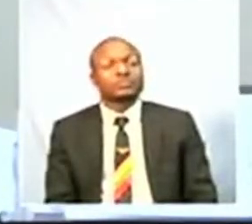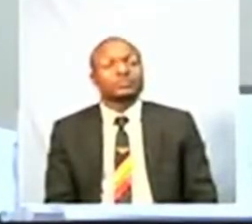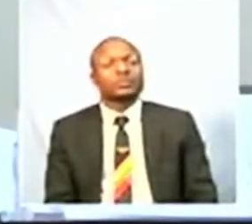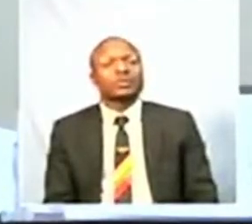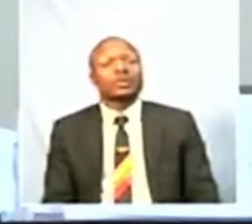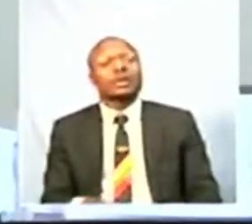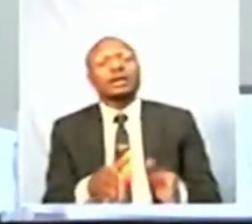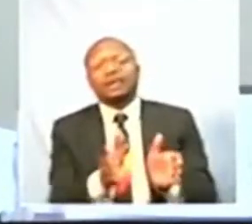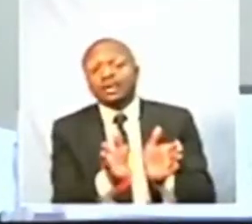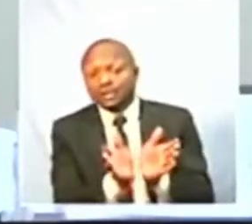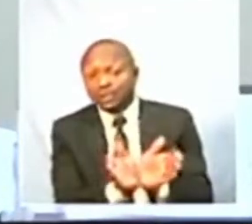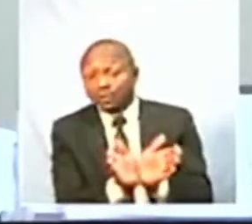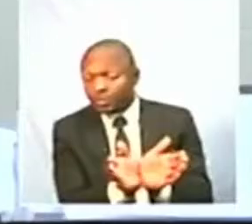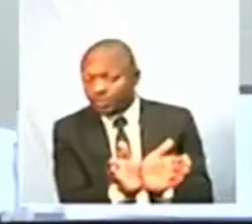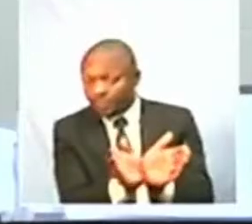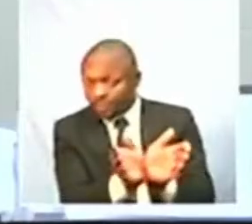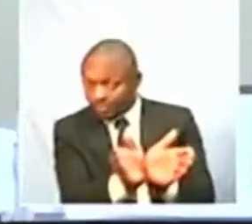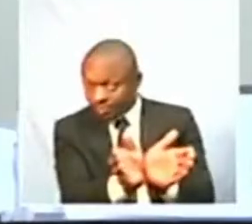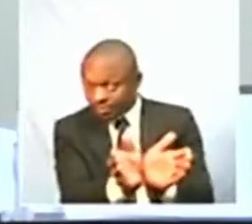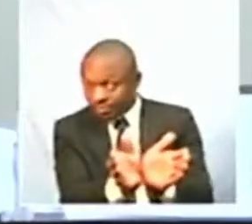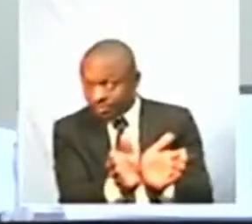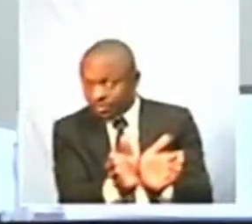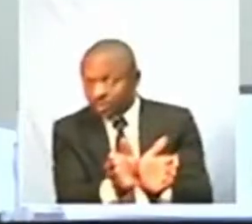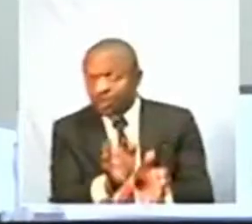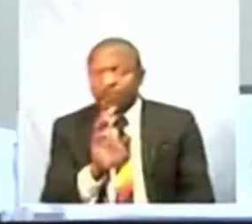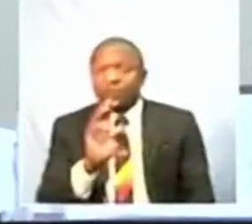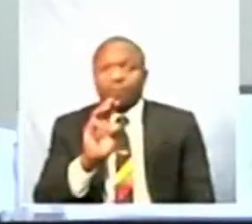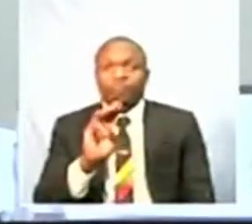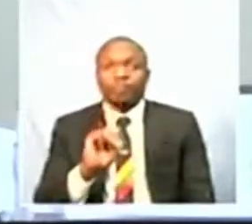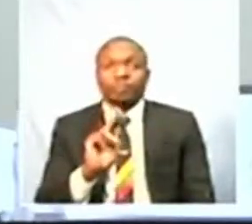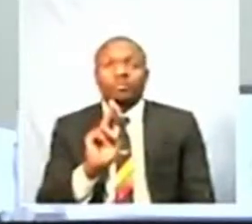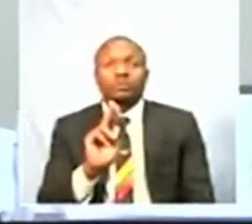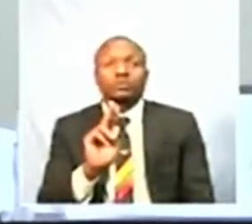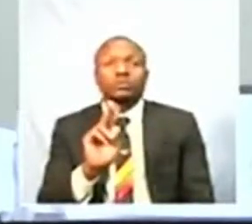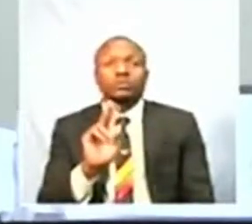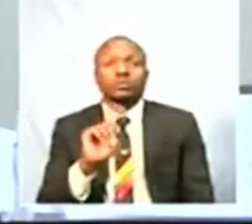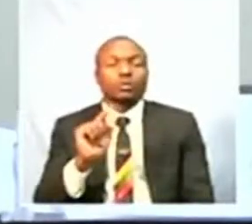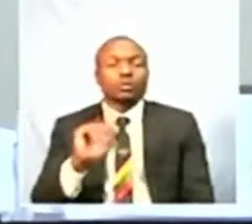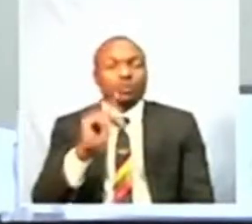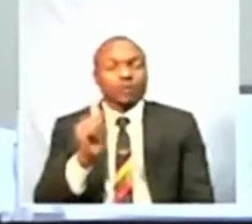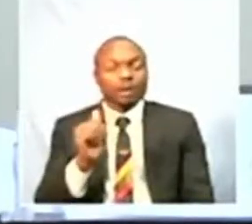Grading and graveling of Mutokwa Kasonde Road.